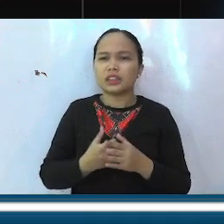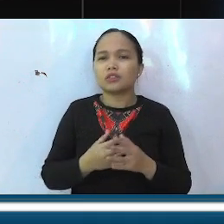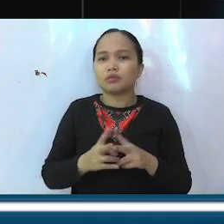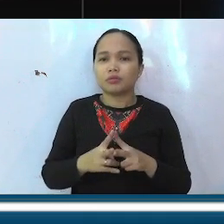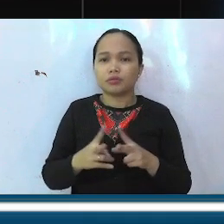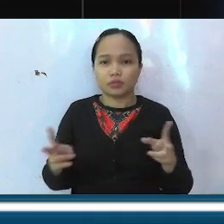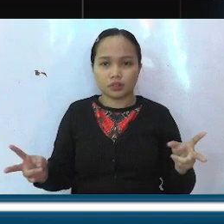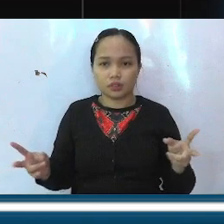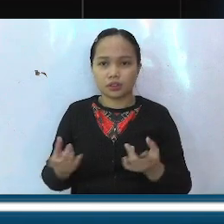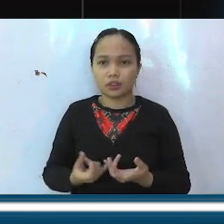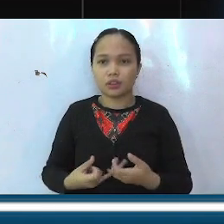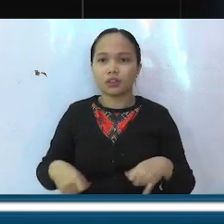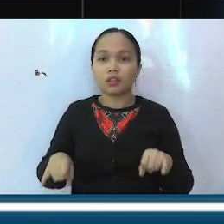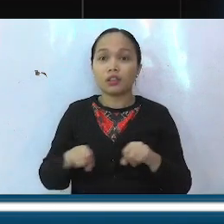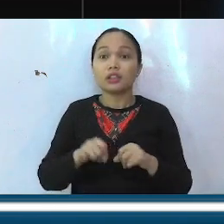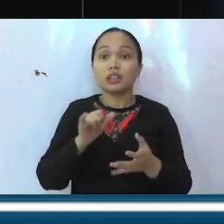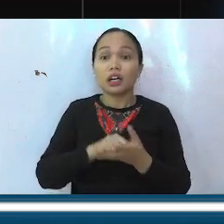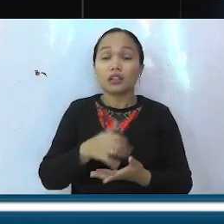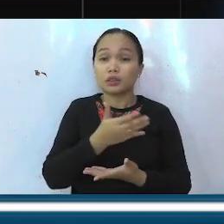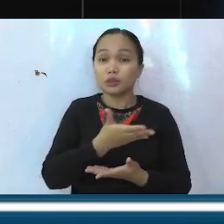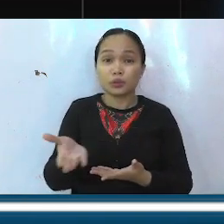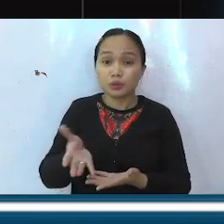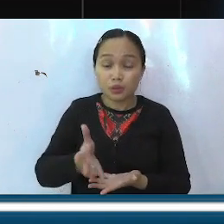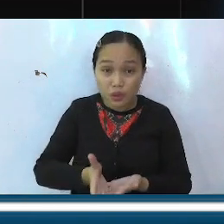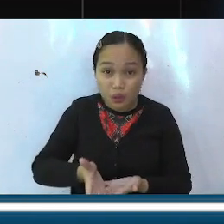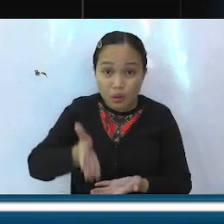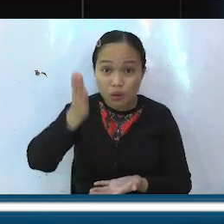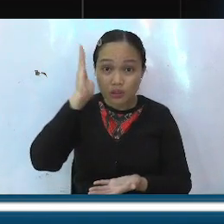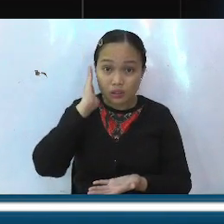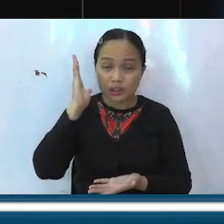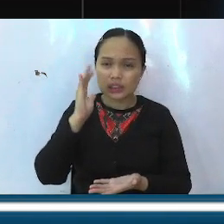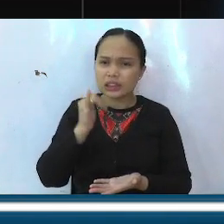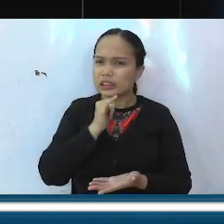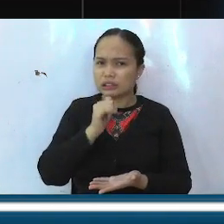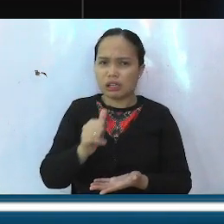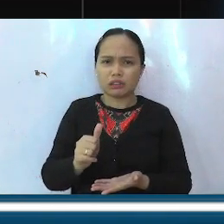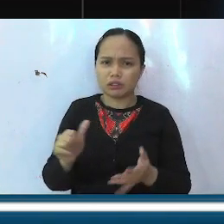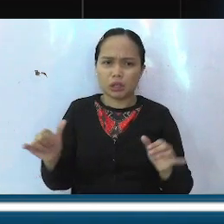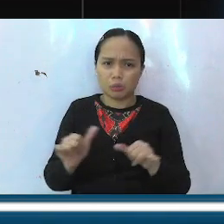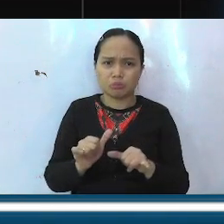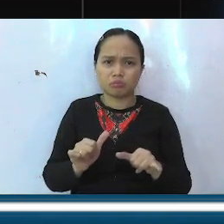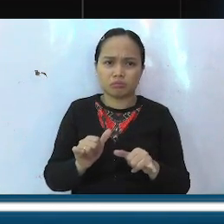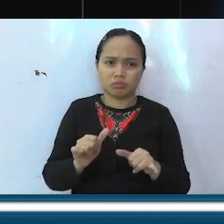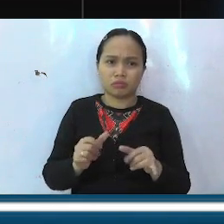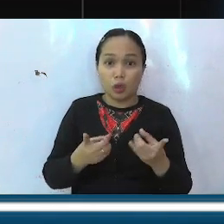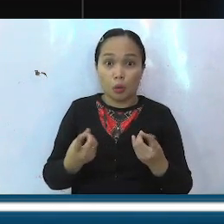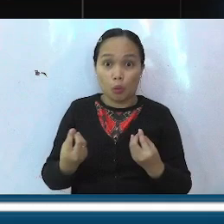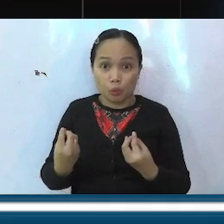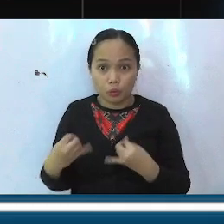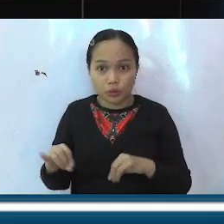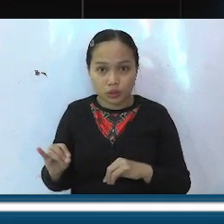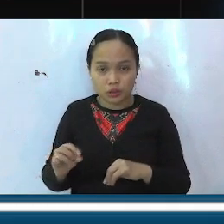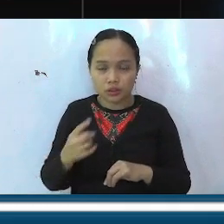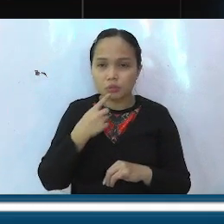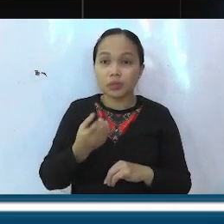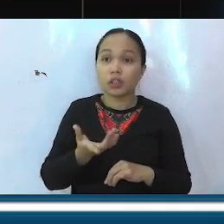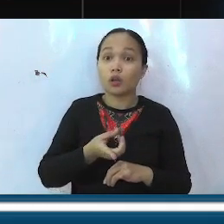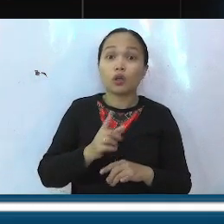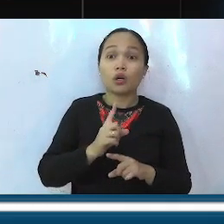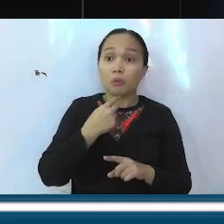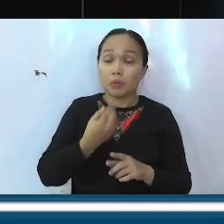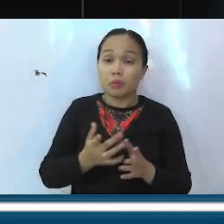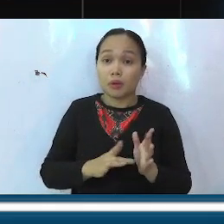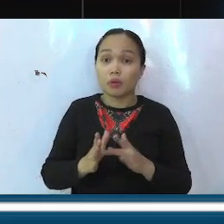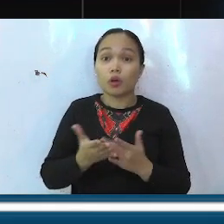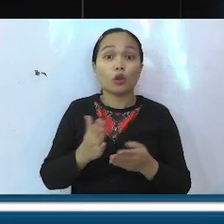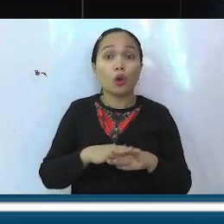important. Yeah. Listening is not the same thing as doing. The Bible says, "Don't be a hearer only."